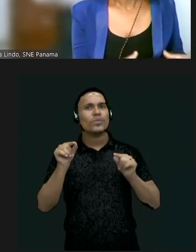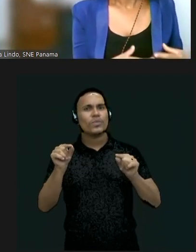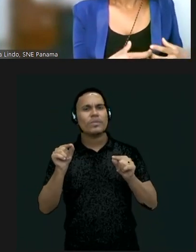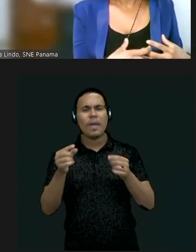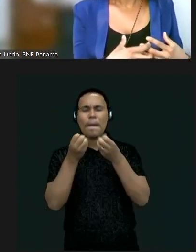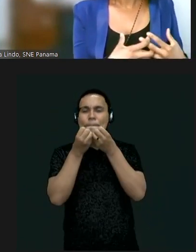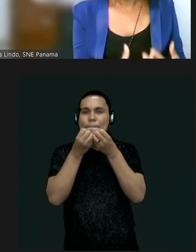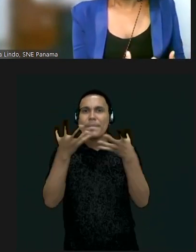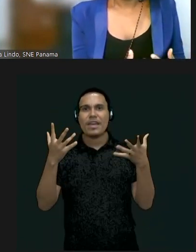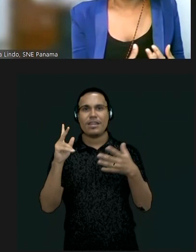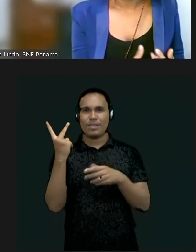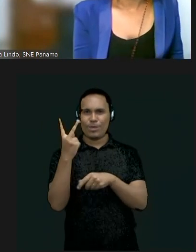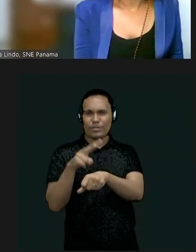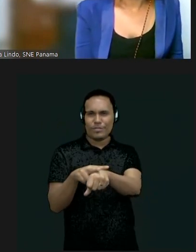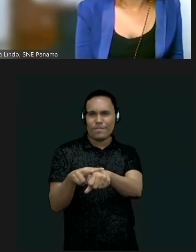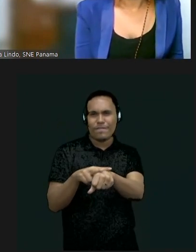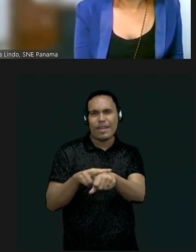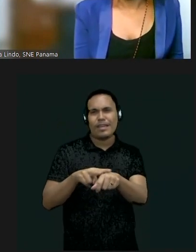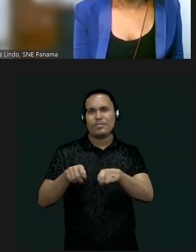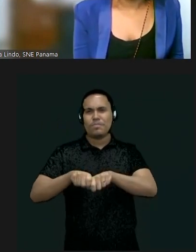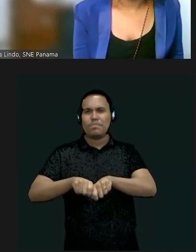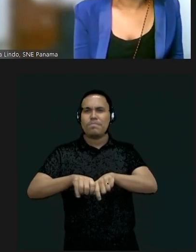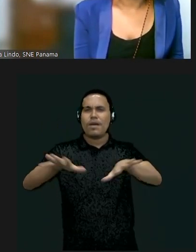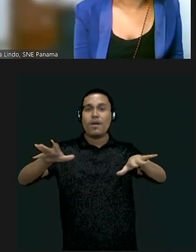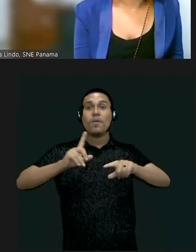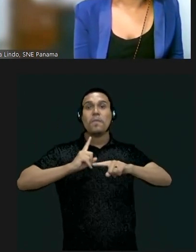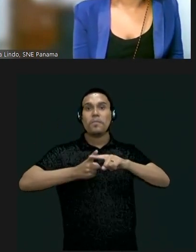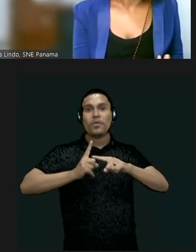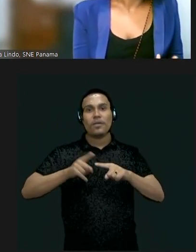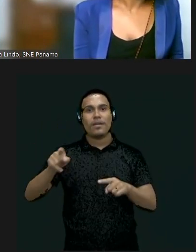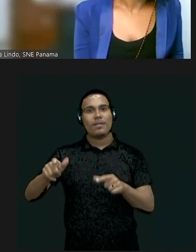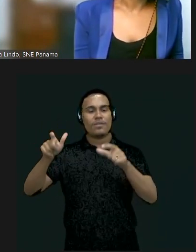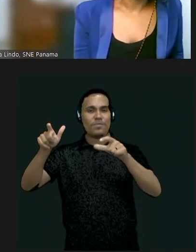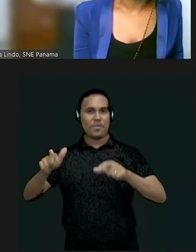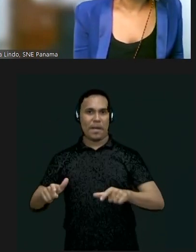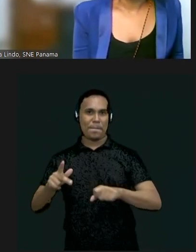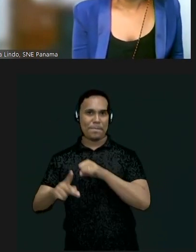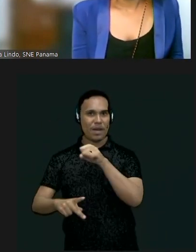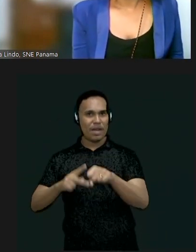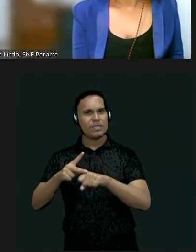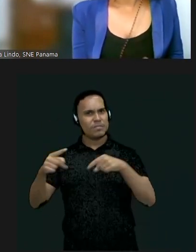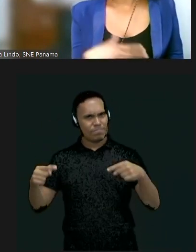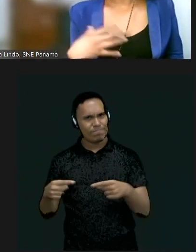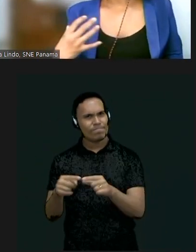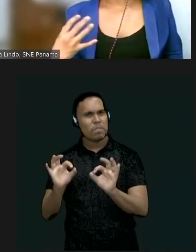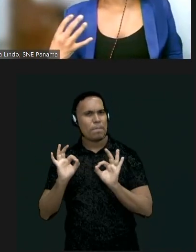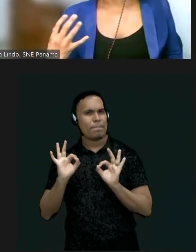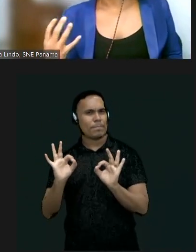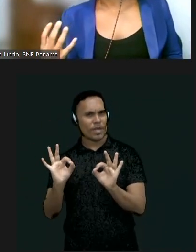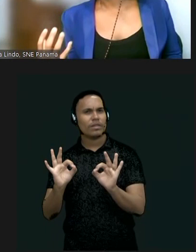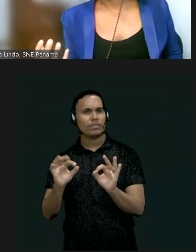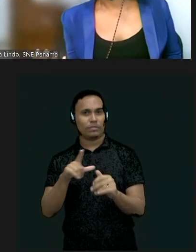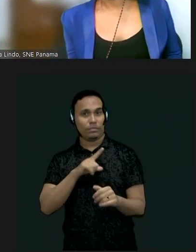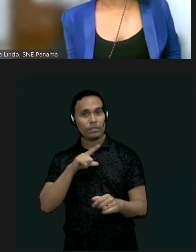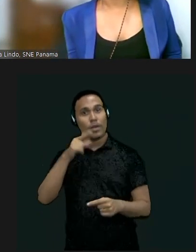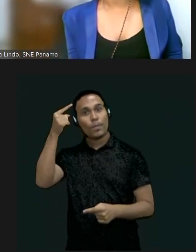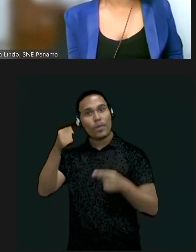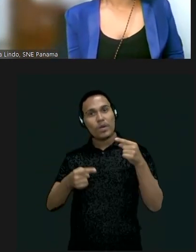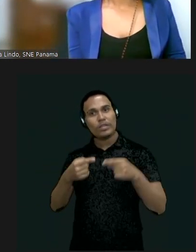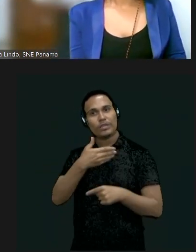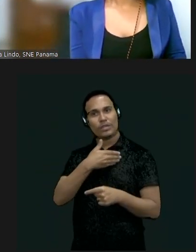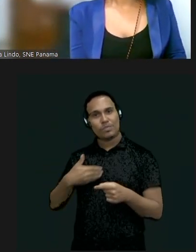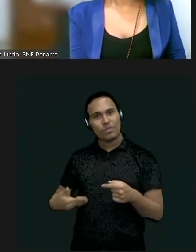route due to excellence in the construction of a wide variety of policy instruments,